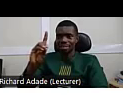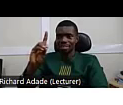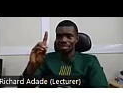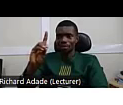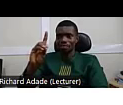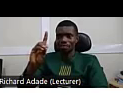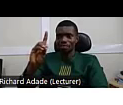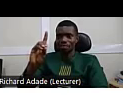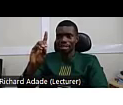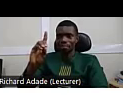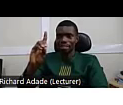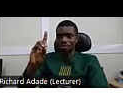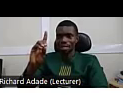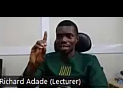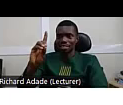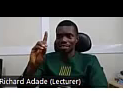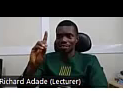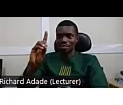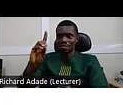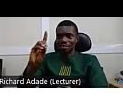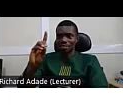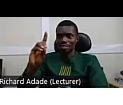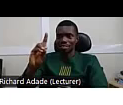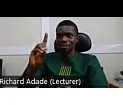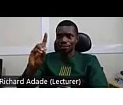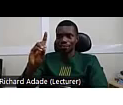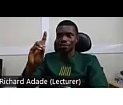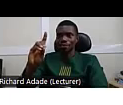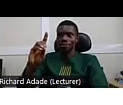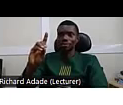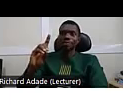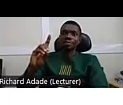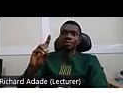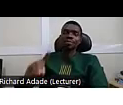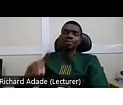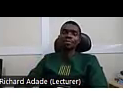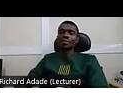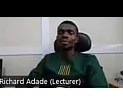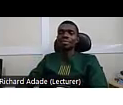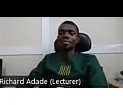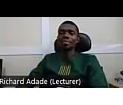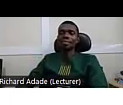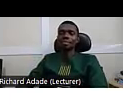D. Let it point forward a bit so that you don't get good.